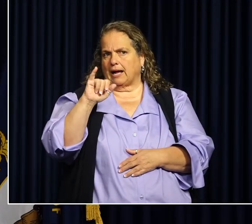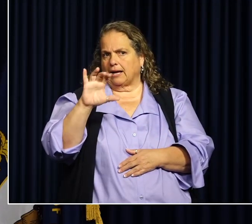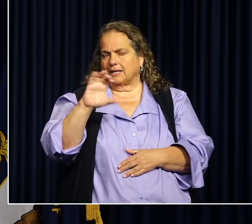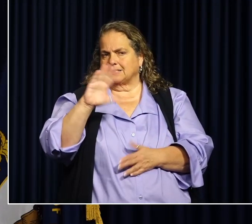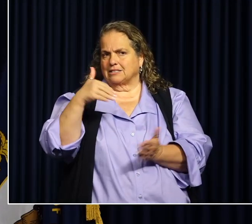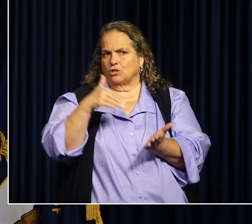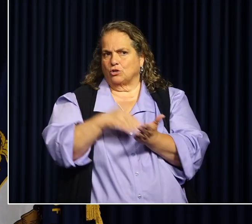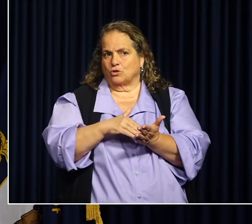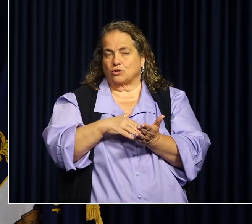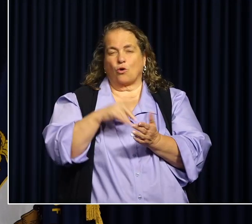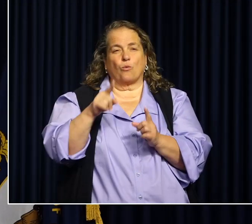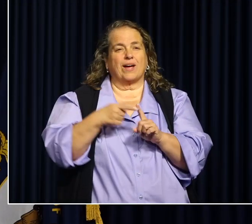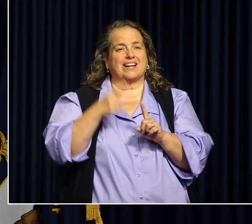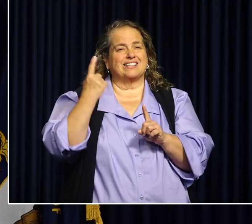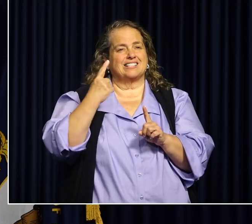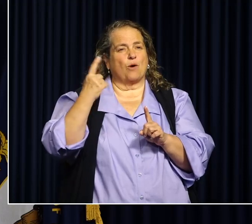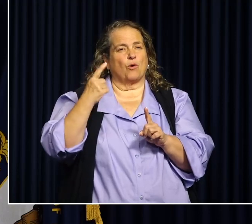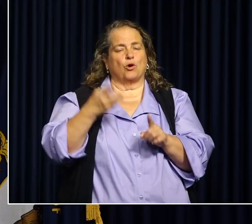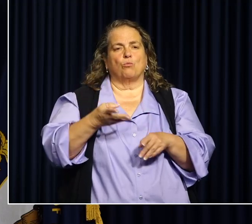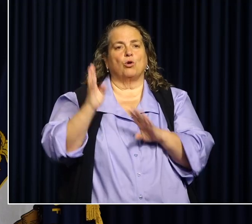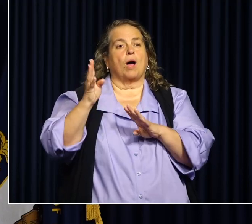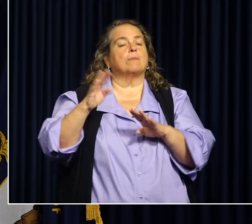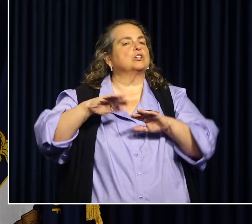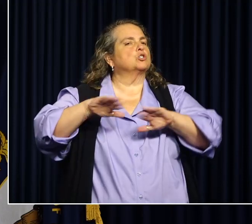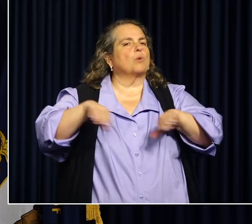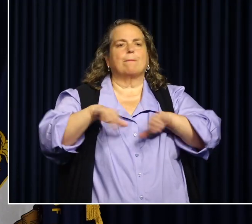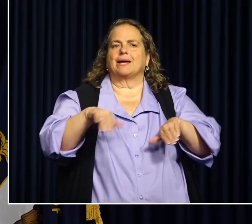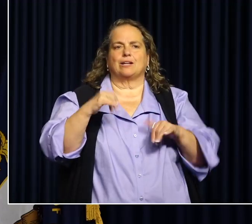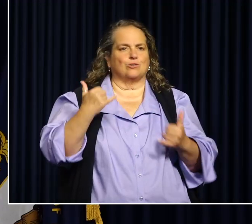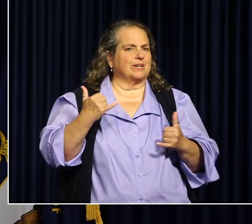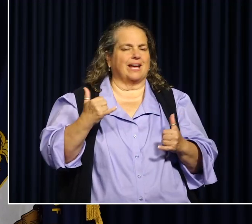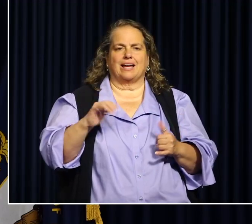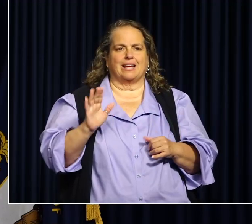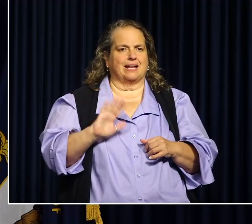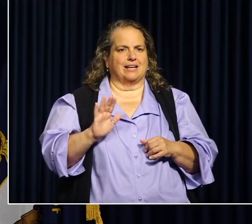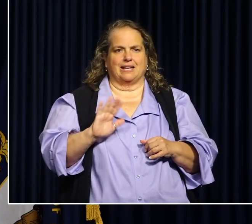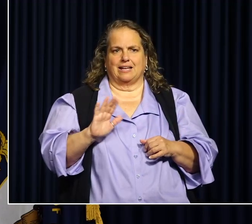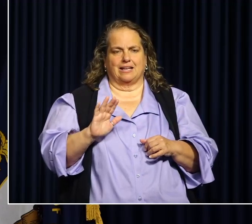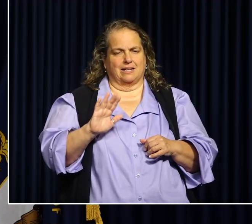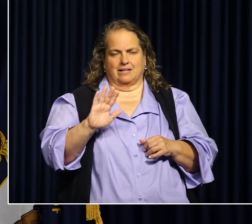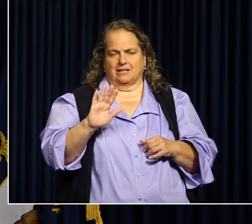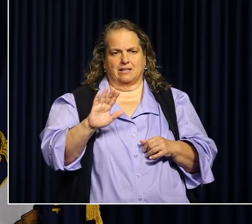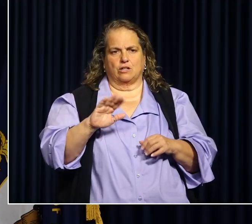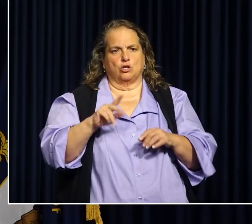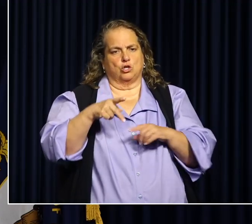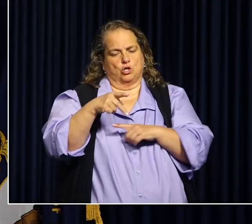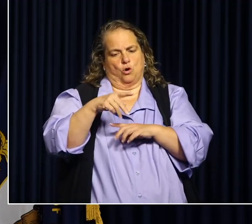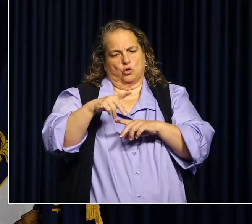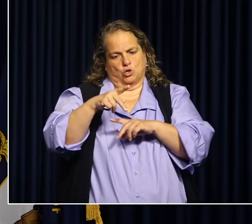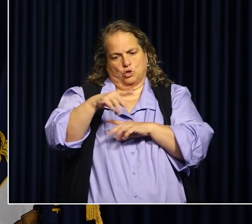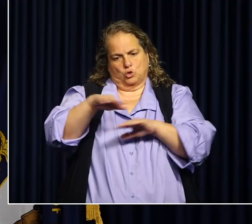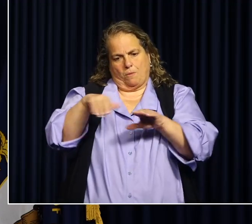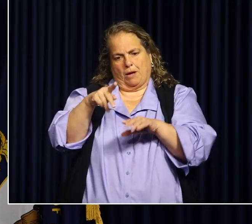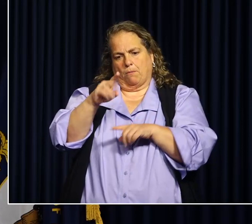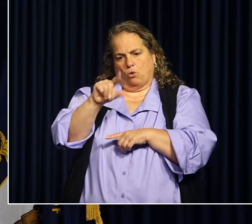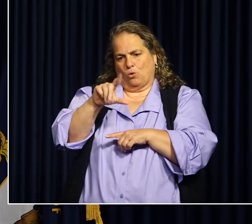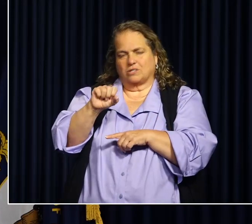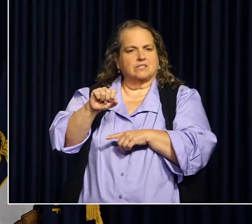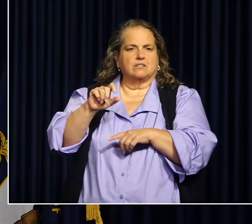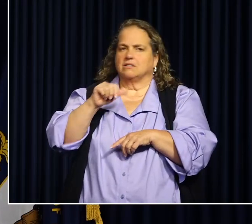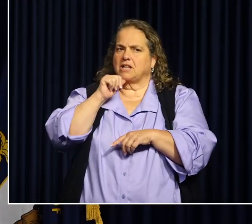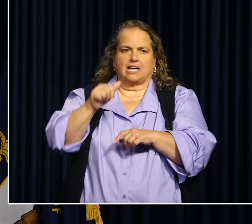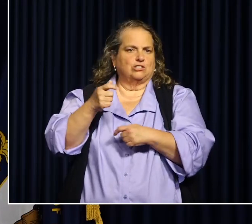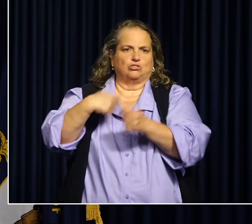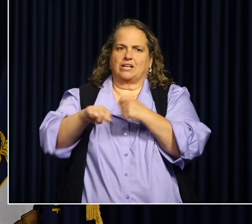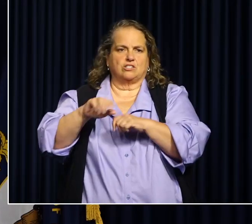apparently, when somebody put up, quote unquote, swimming today. Stance on pools hasn't changed, can't change right